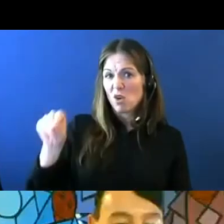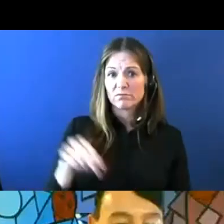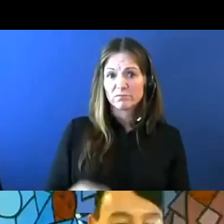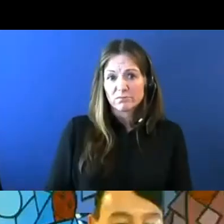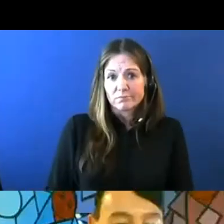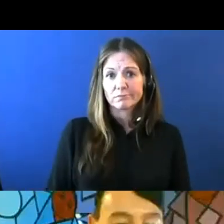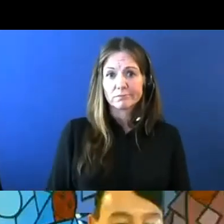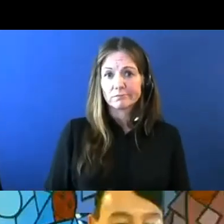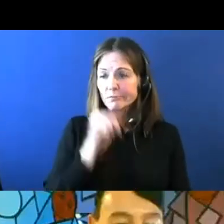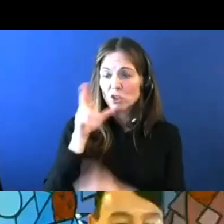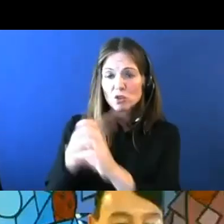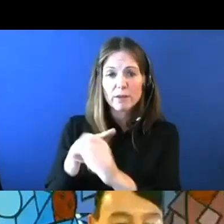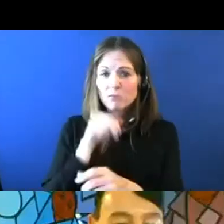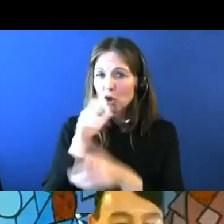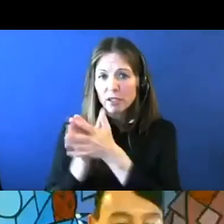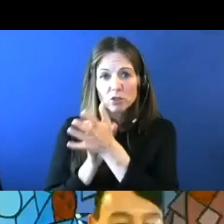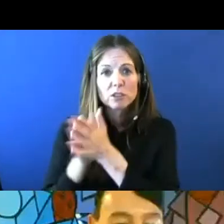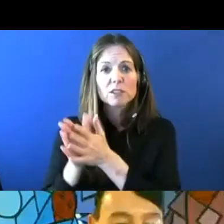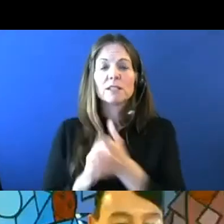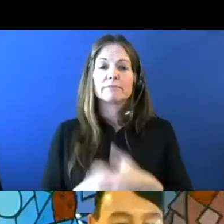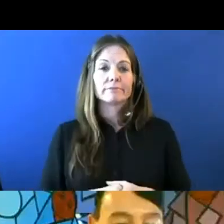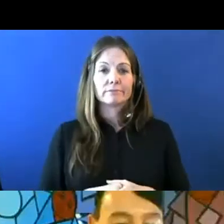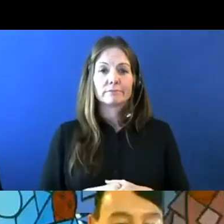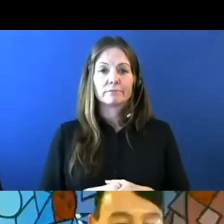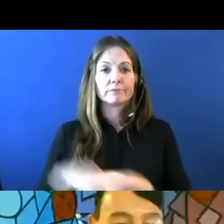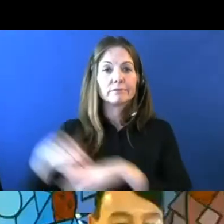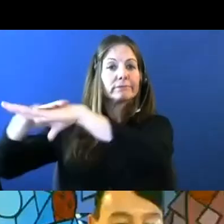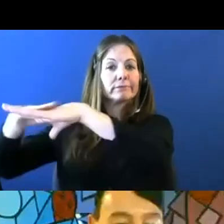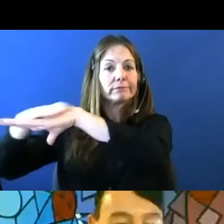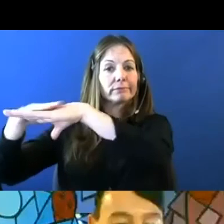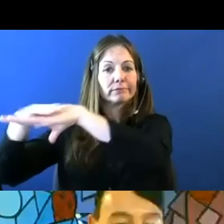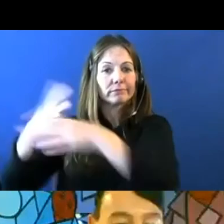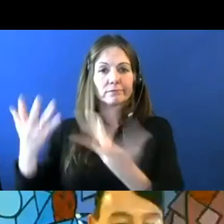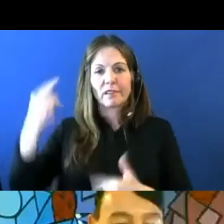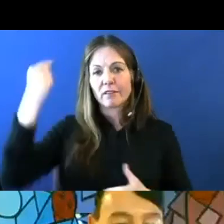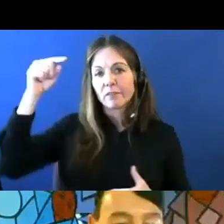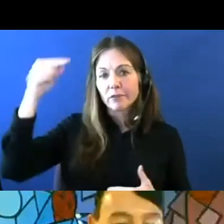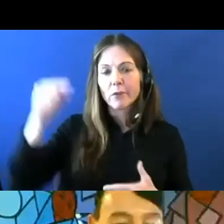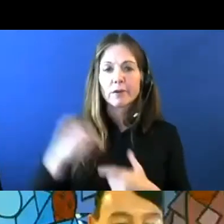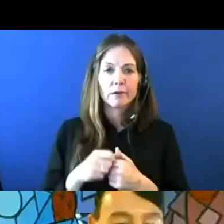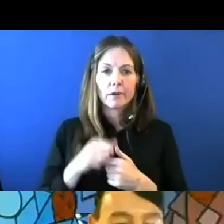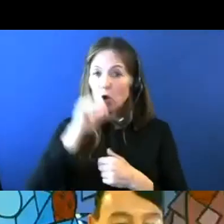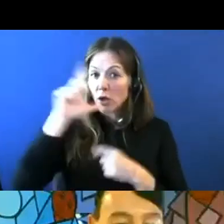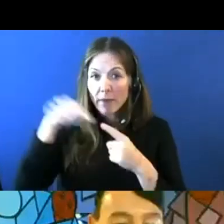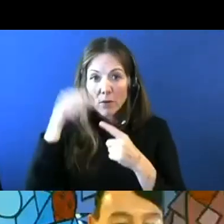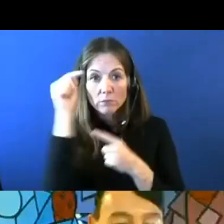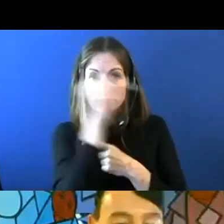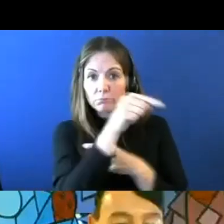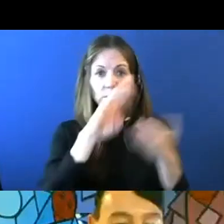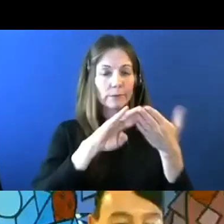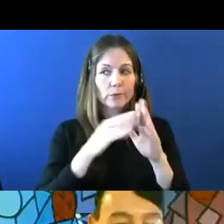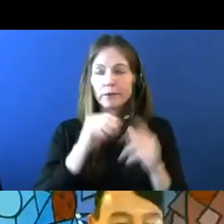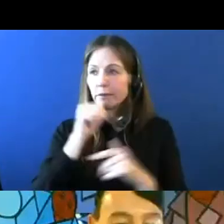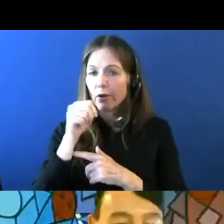you. We're not interested in participating in that research because it hasn't come from the community. It hasn't been identified as a